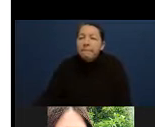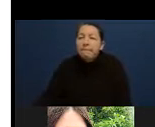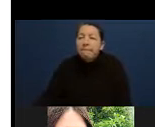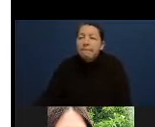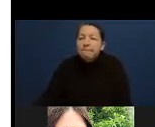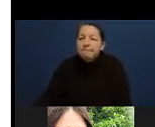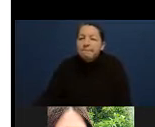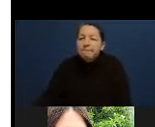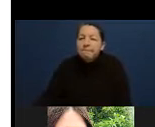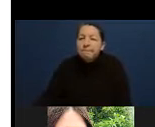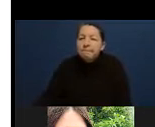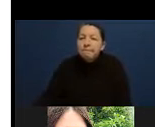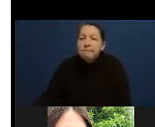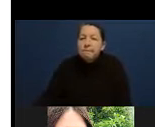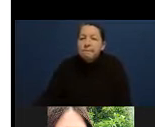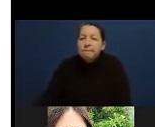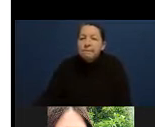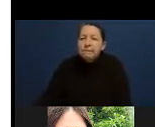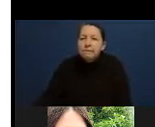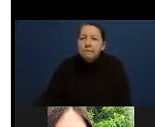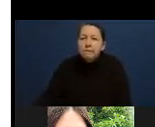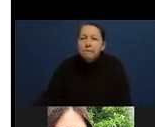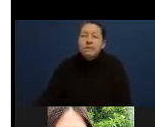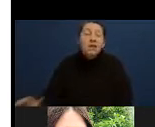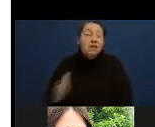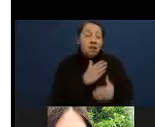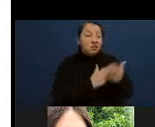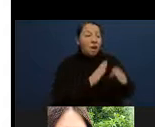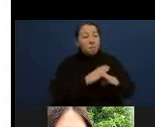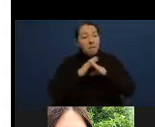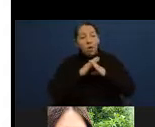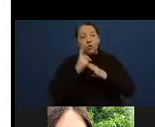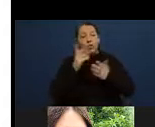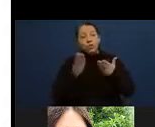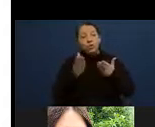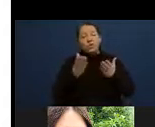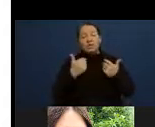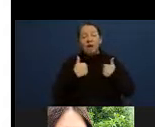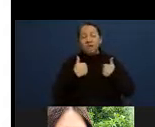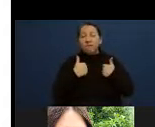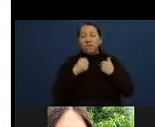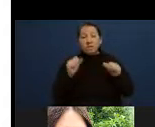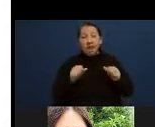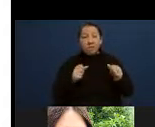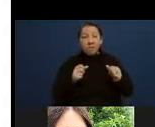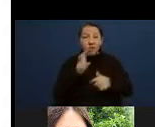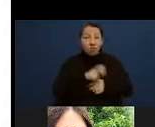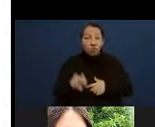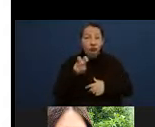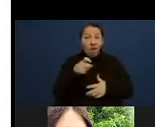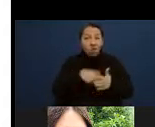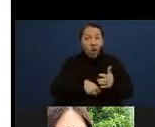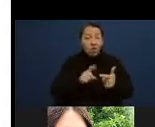So there are some barriers to services. Those can be the travel cost, the shipping cost,